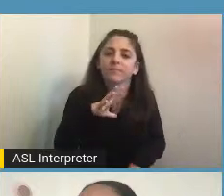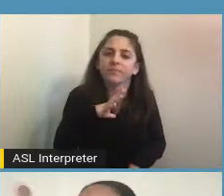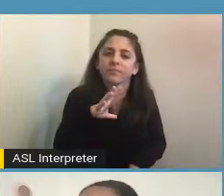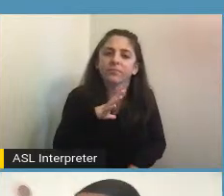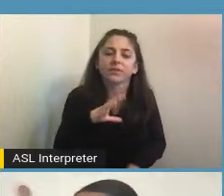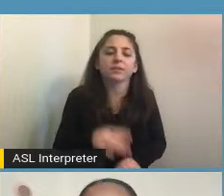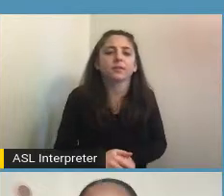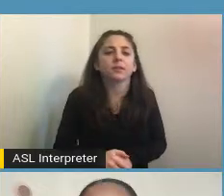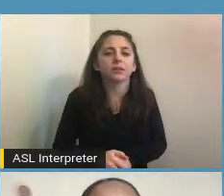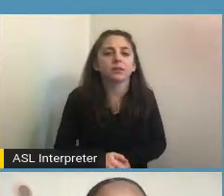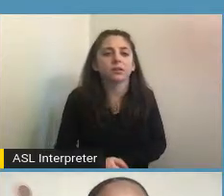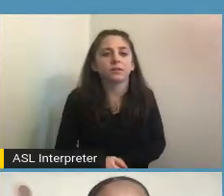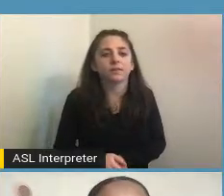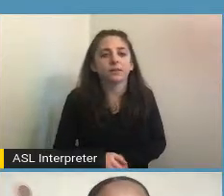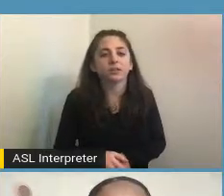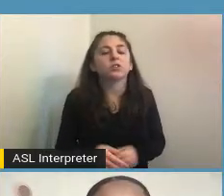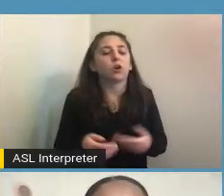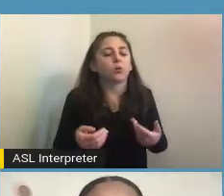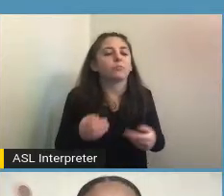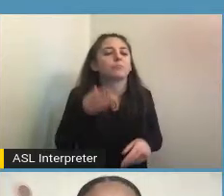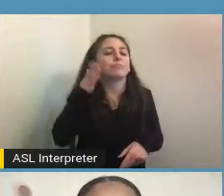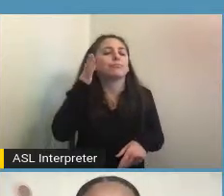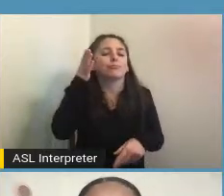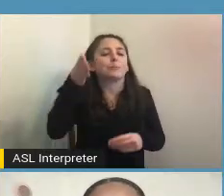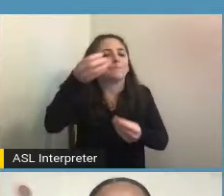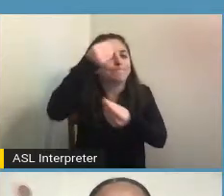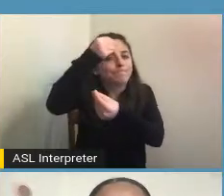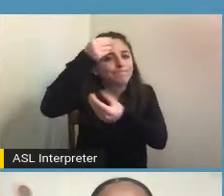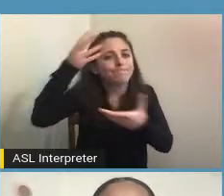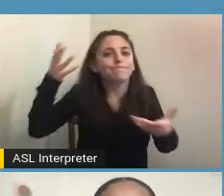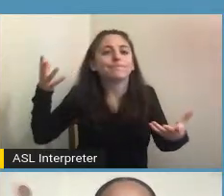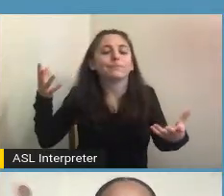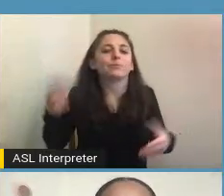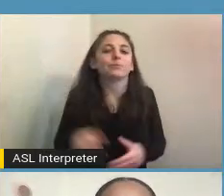so your word is going to get out.